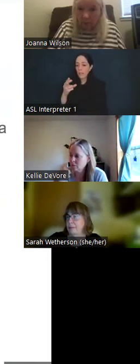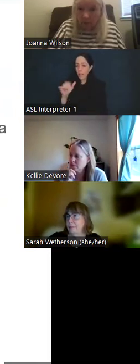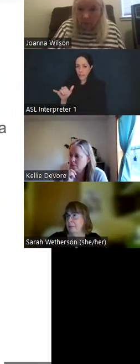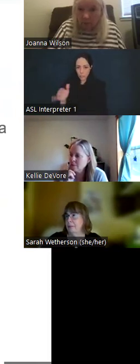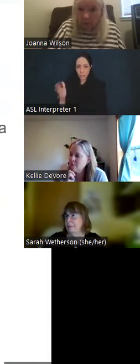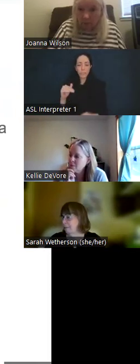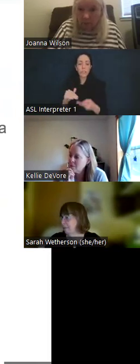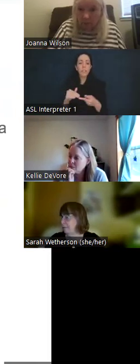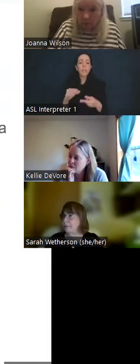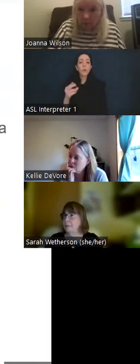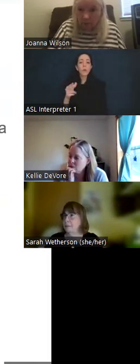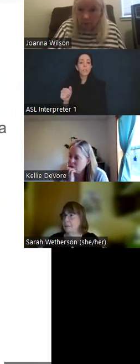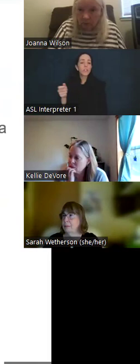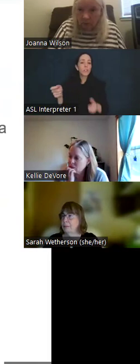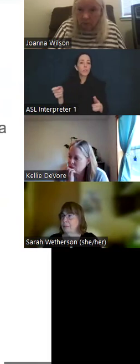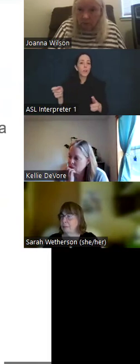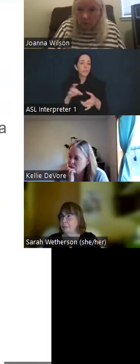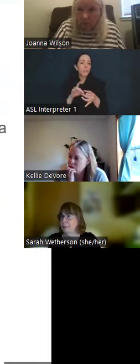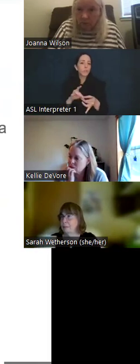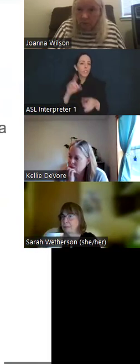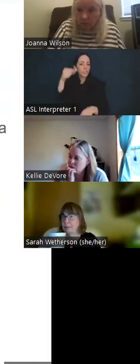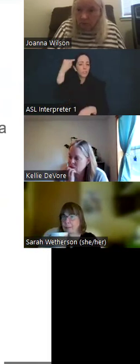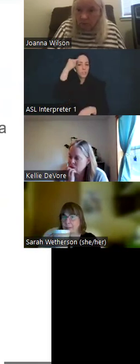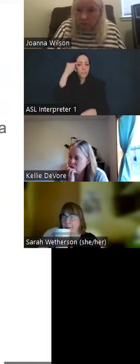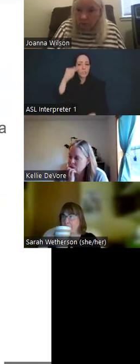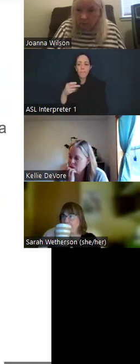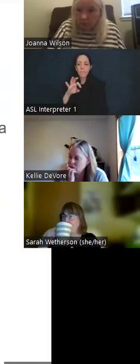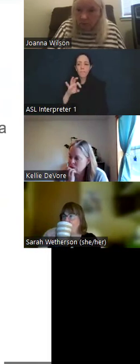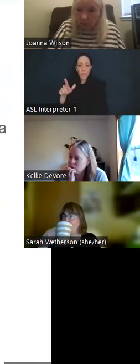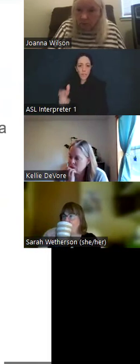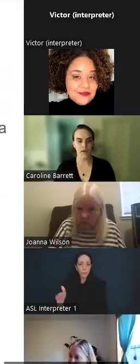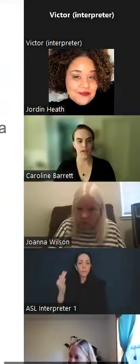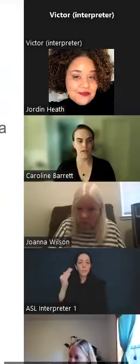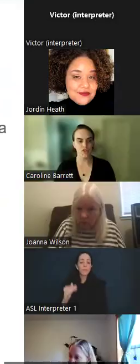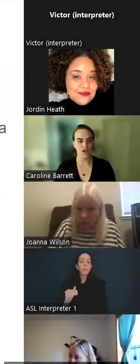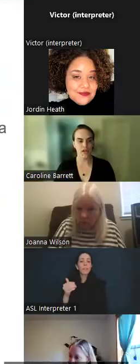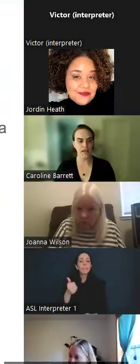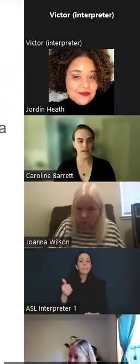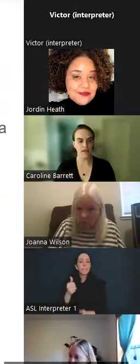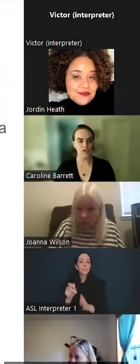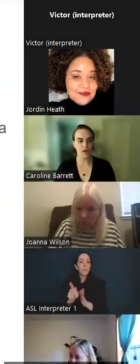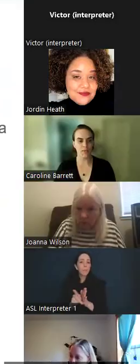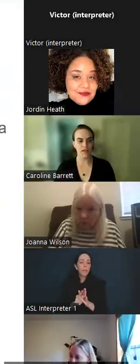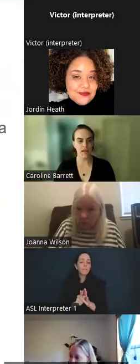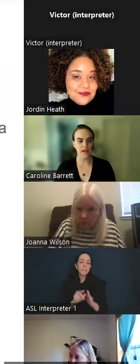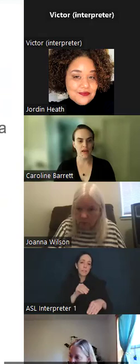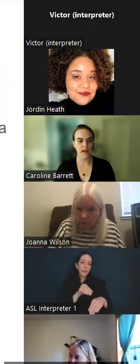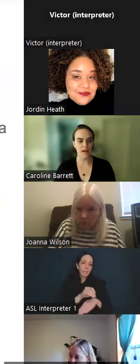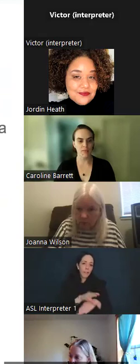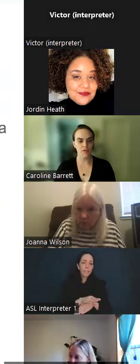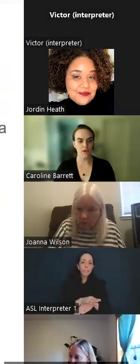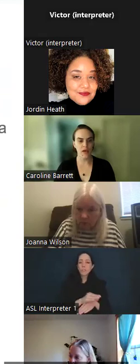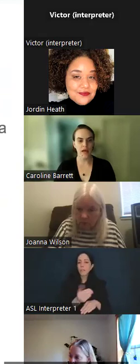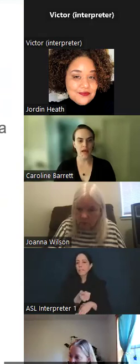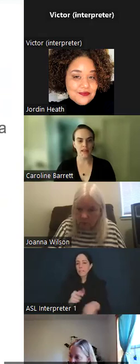Government Relations Phil Schmidt, OHA Senior Policy Advisors Matthew Green, John English, Robert Lee, and